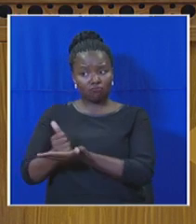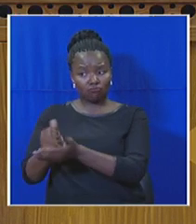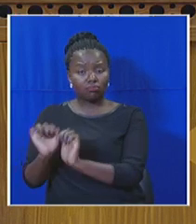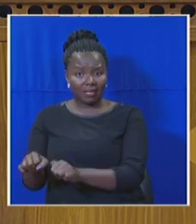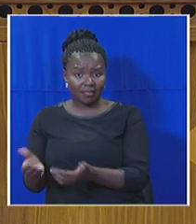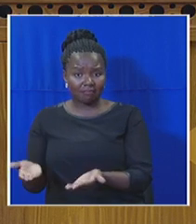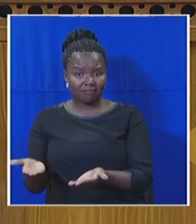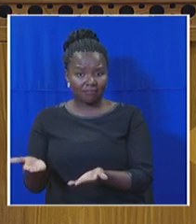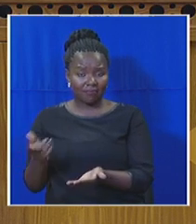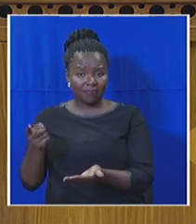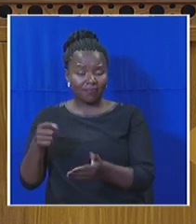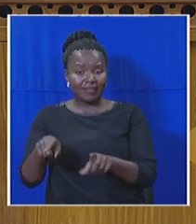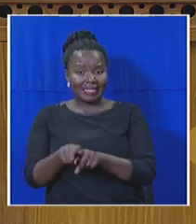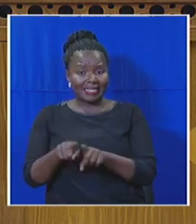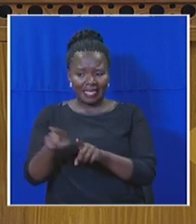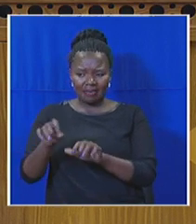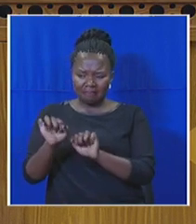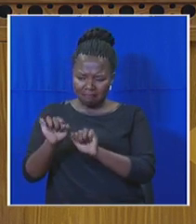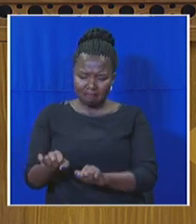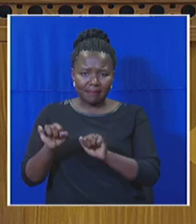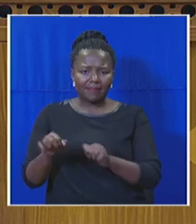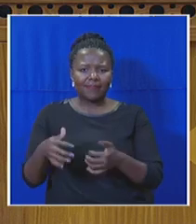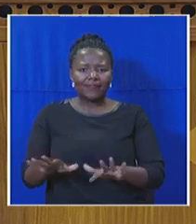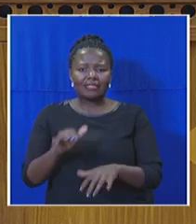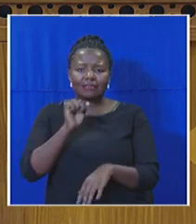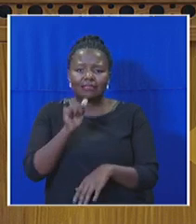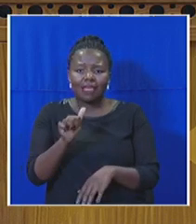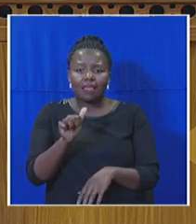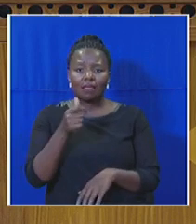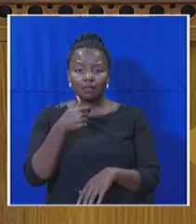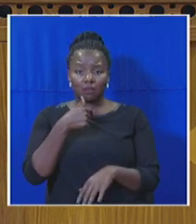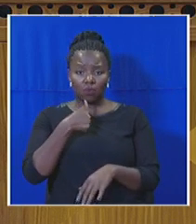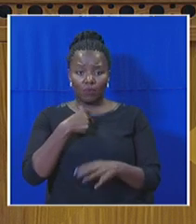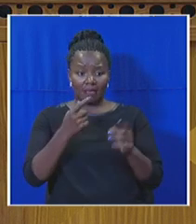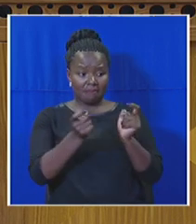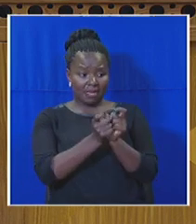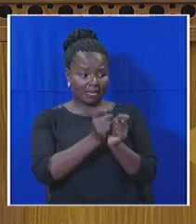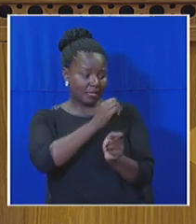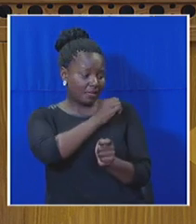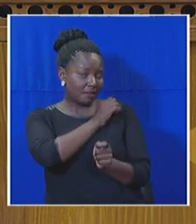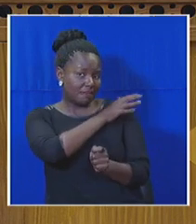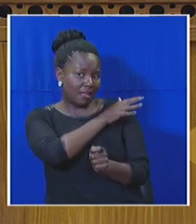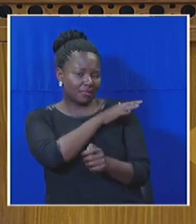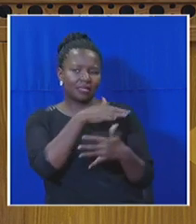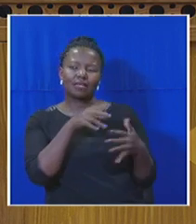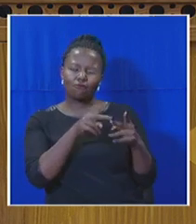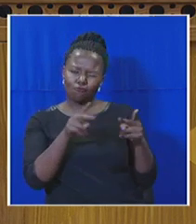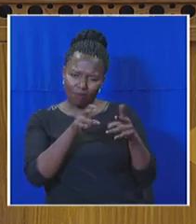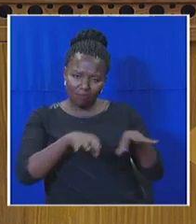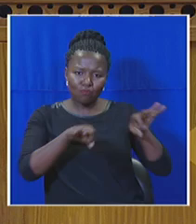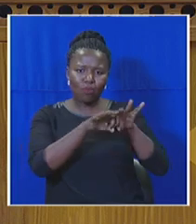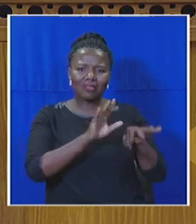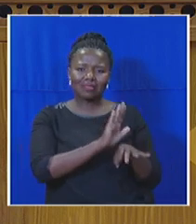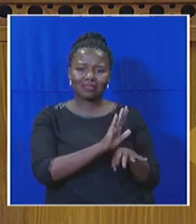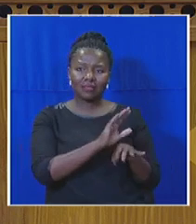sides. They even agreed that meeting the Palestinians is very important for South Africa. We